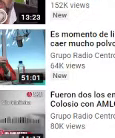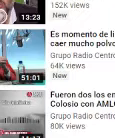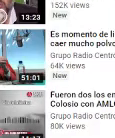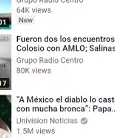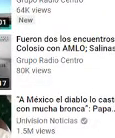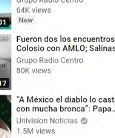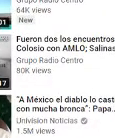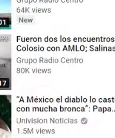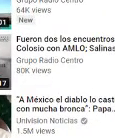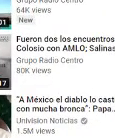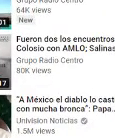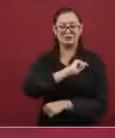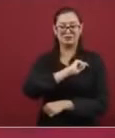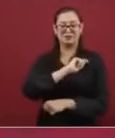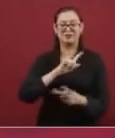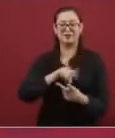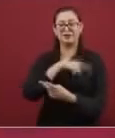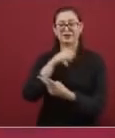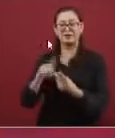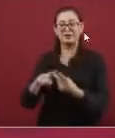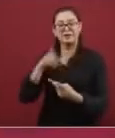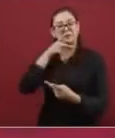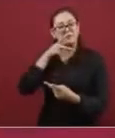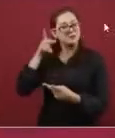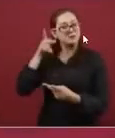because he had sent a letter.